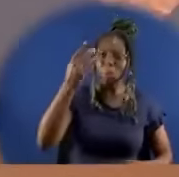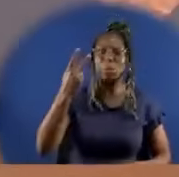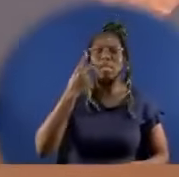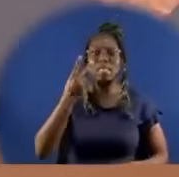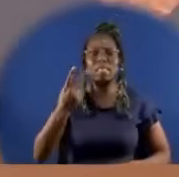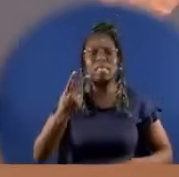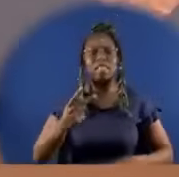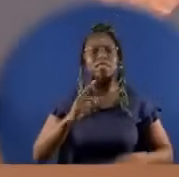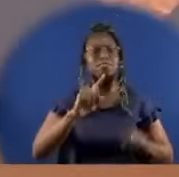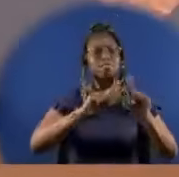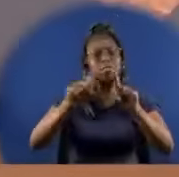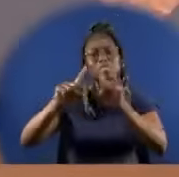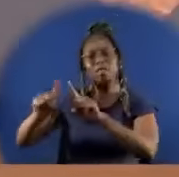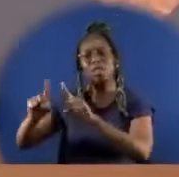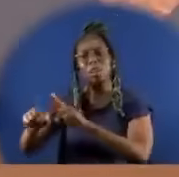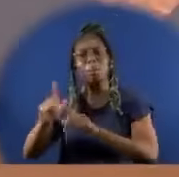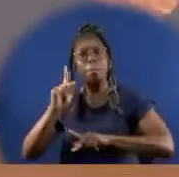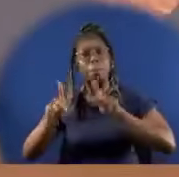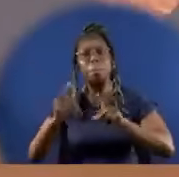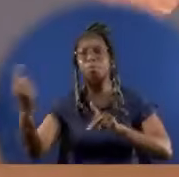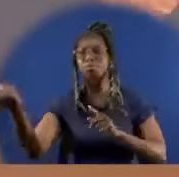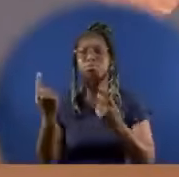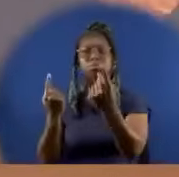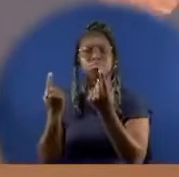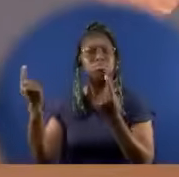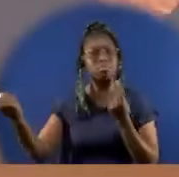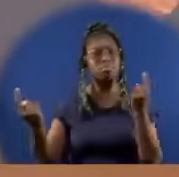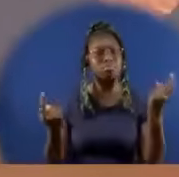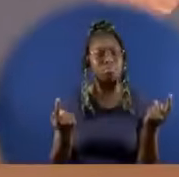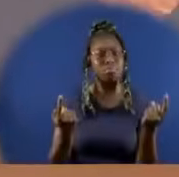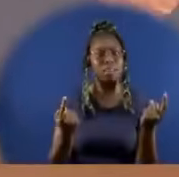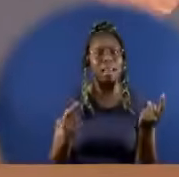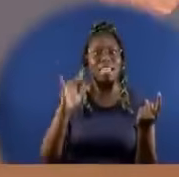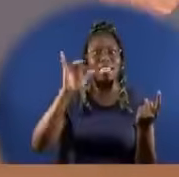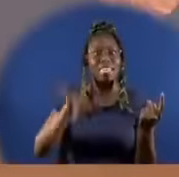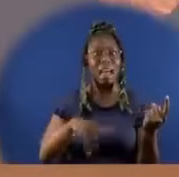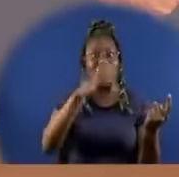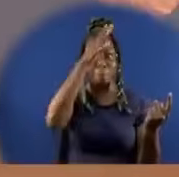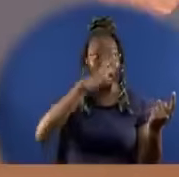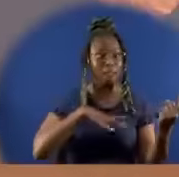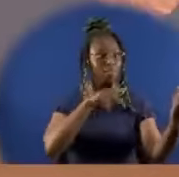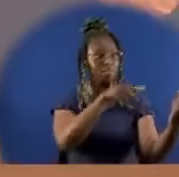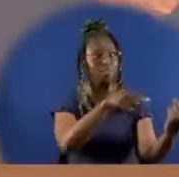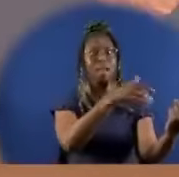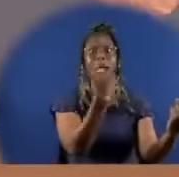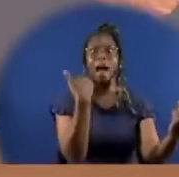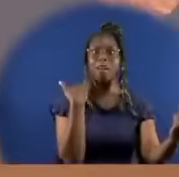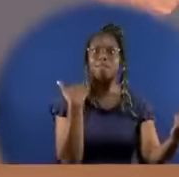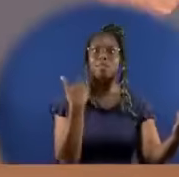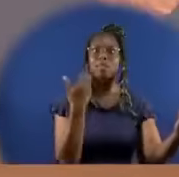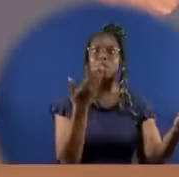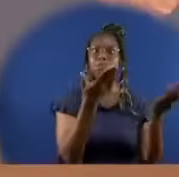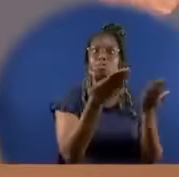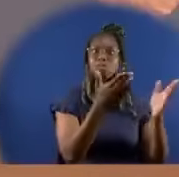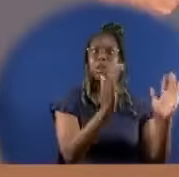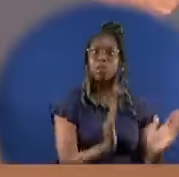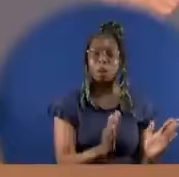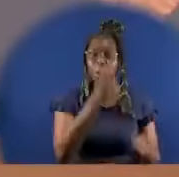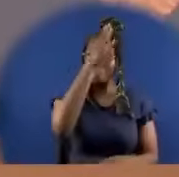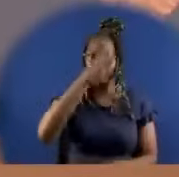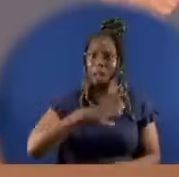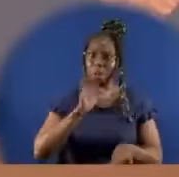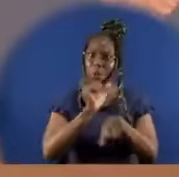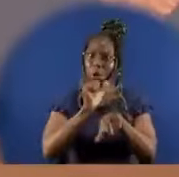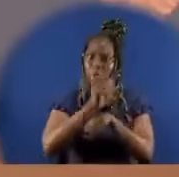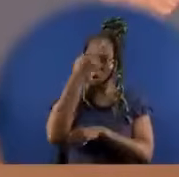to Jesus on behalf of a brother who has a servant who is sick. And that's what's going on in Luke chapter